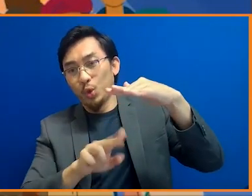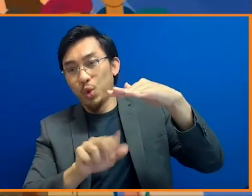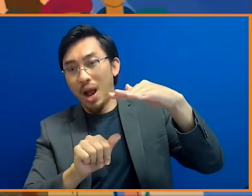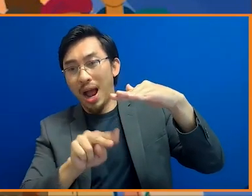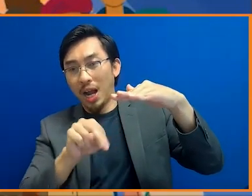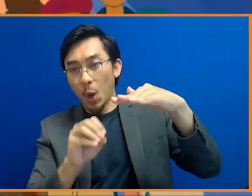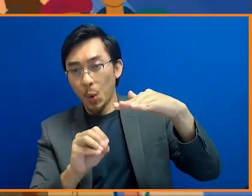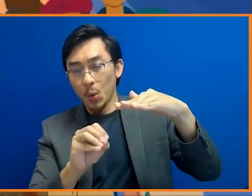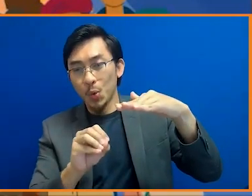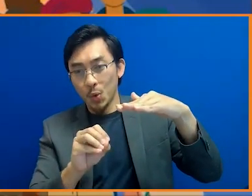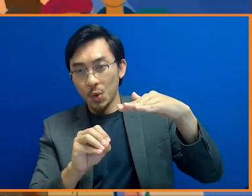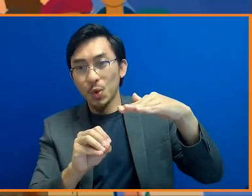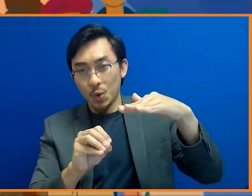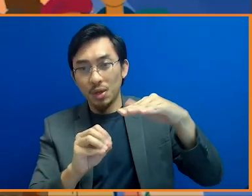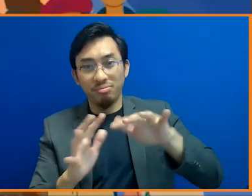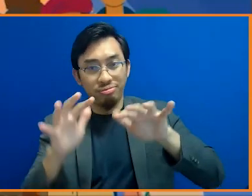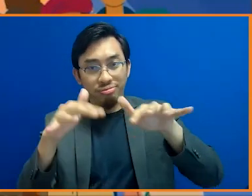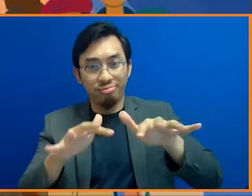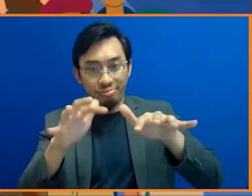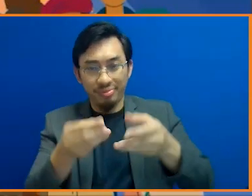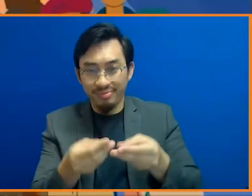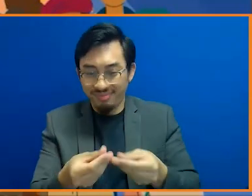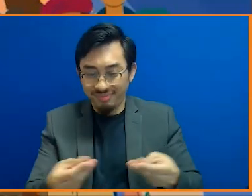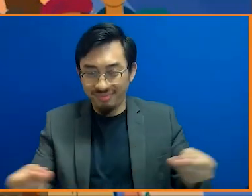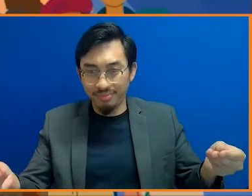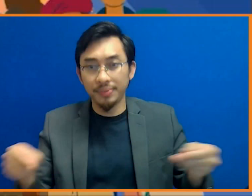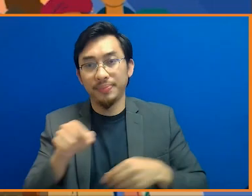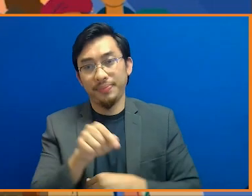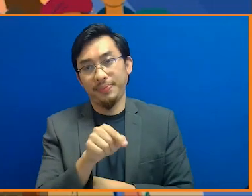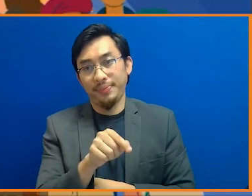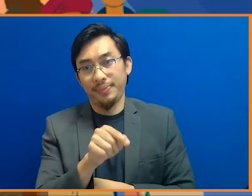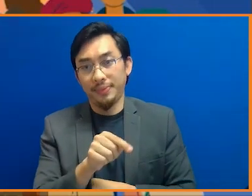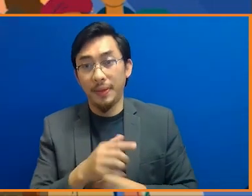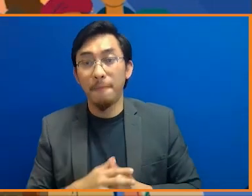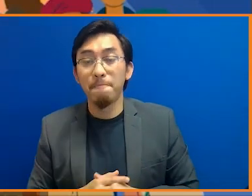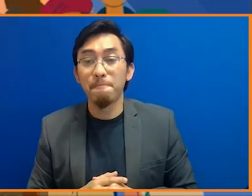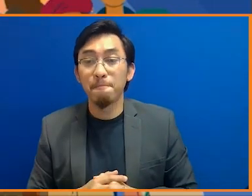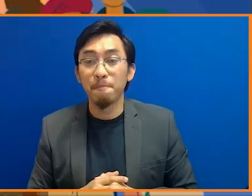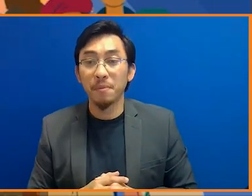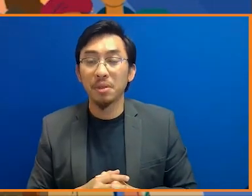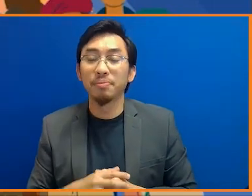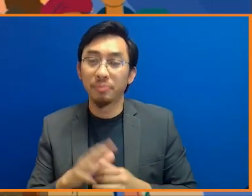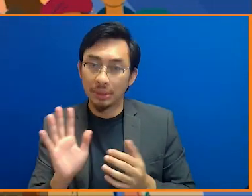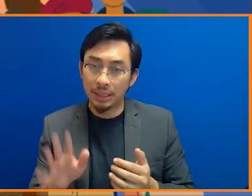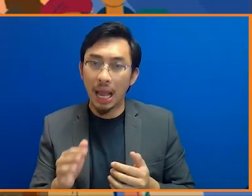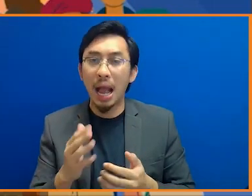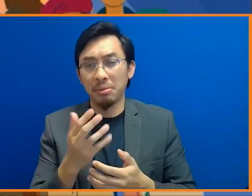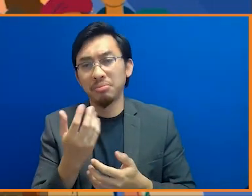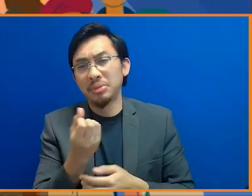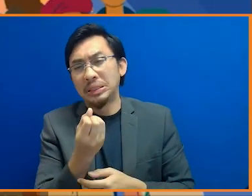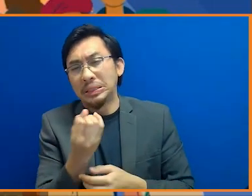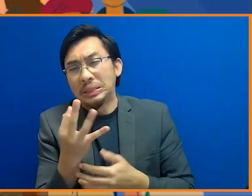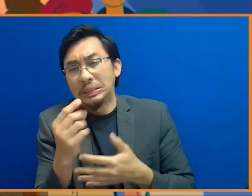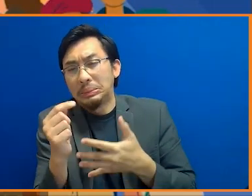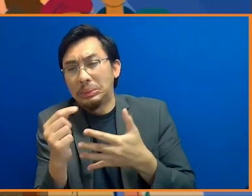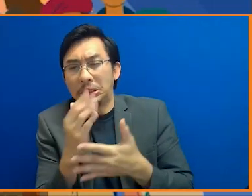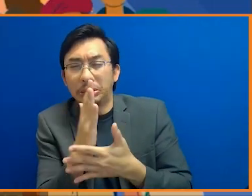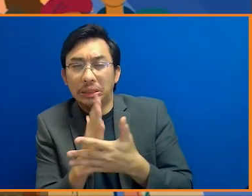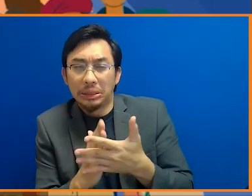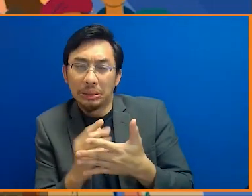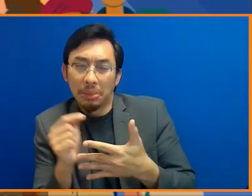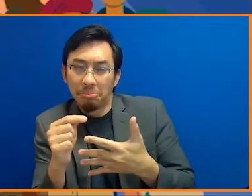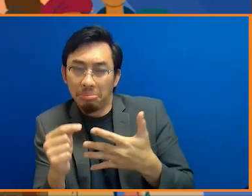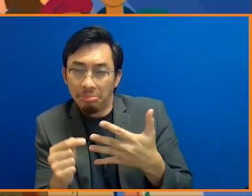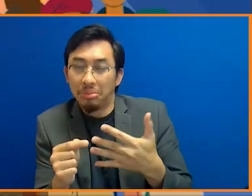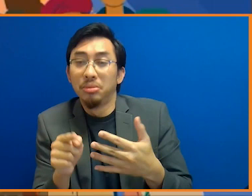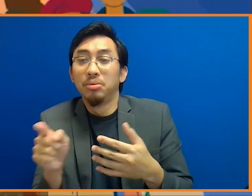guano with the sediment of tsunami, and that happened for several times.